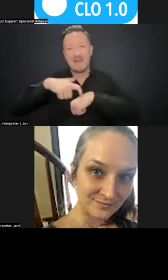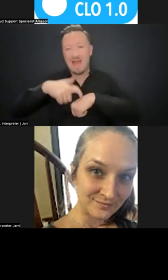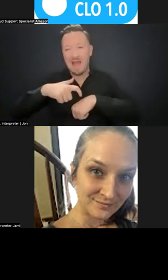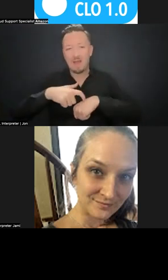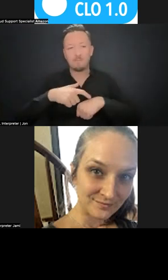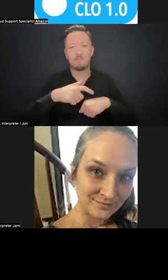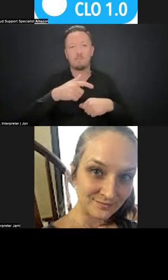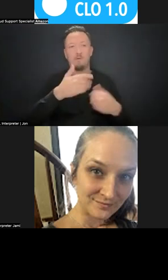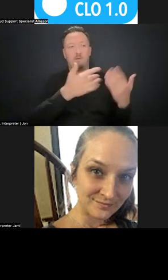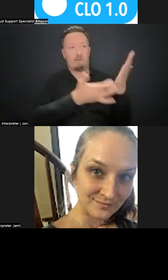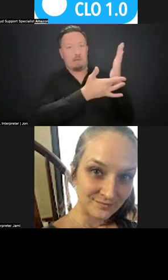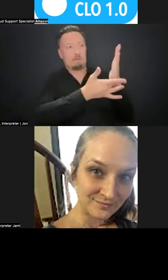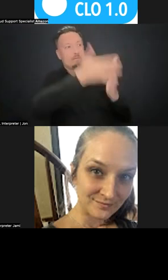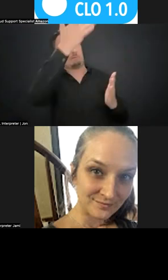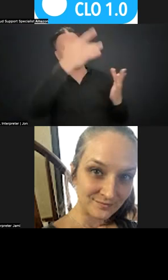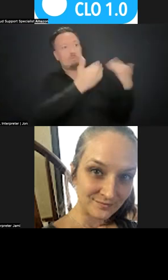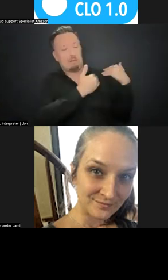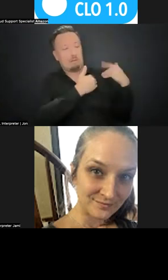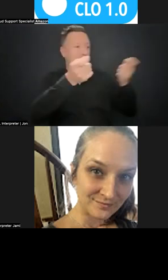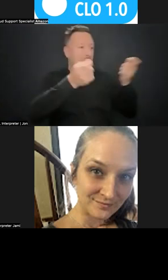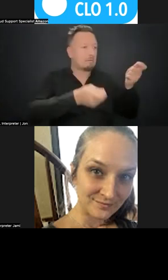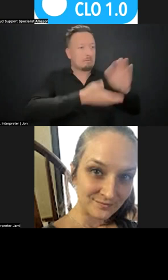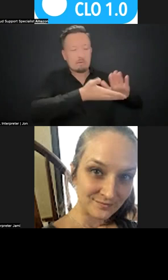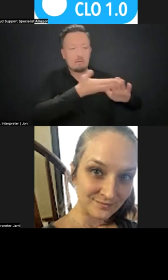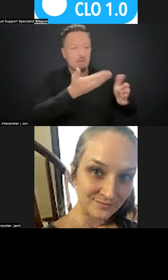stuff, then SaaS.